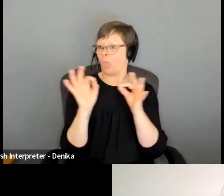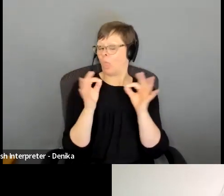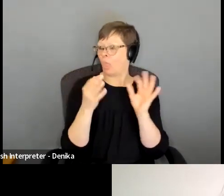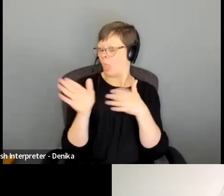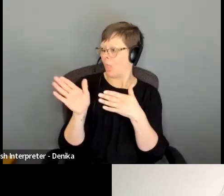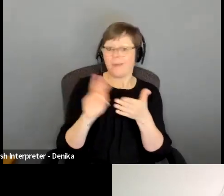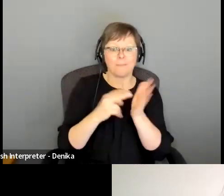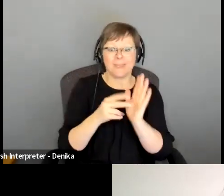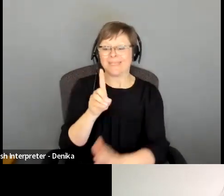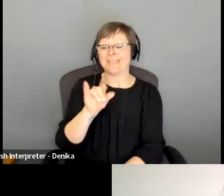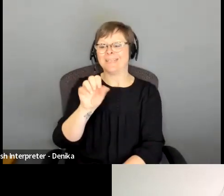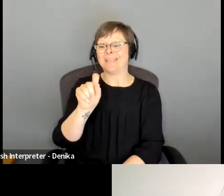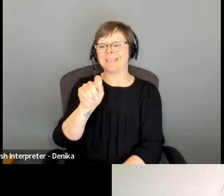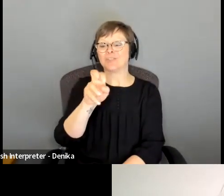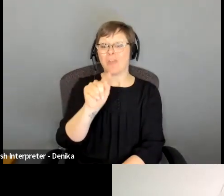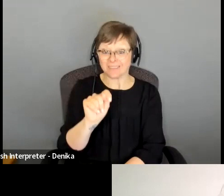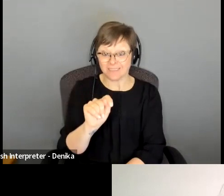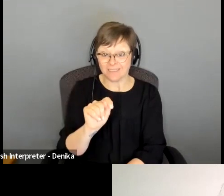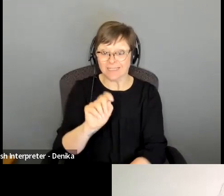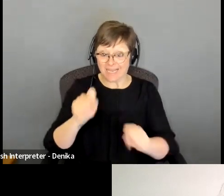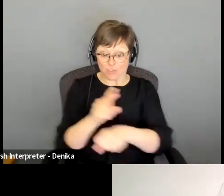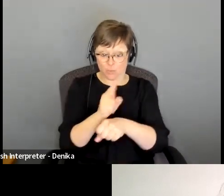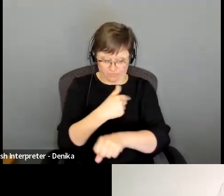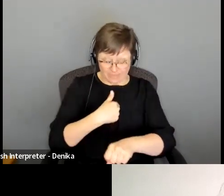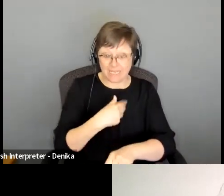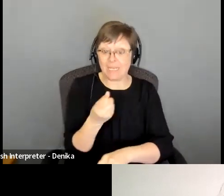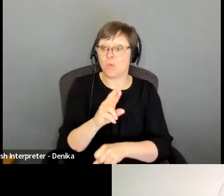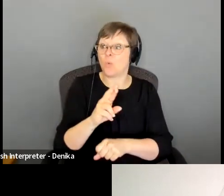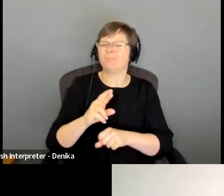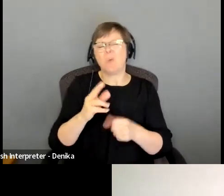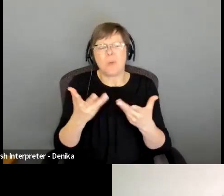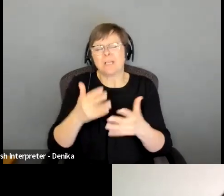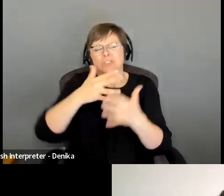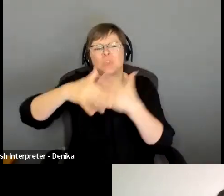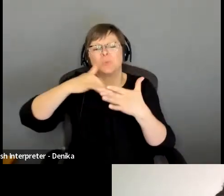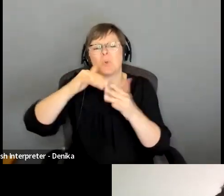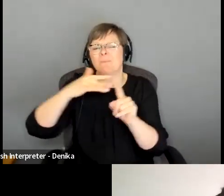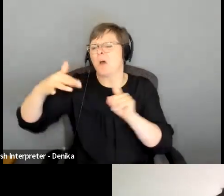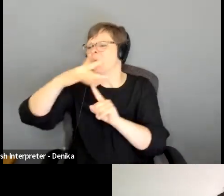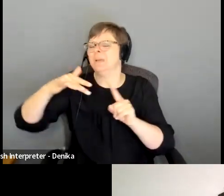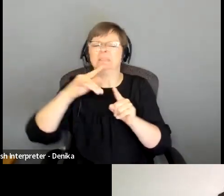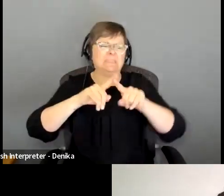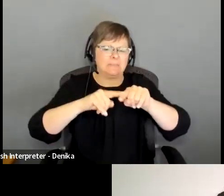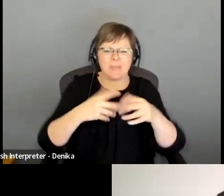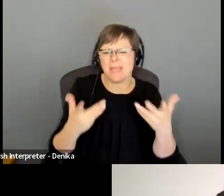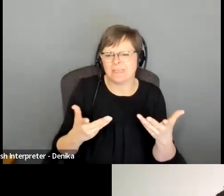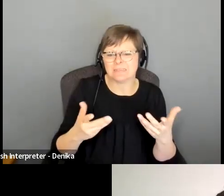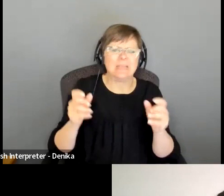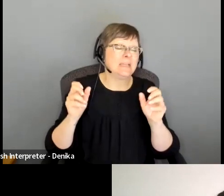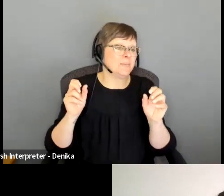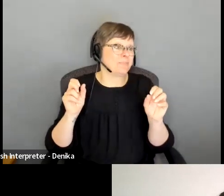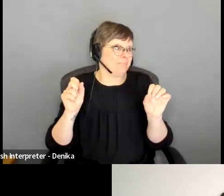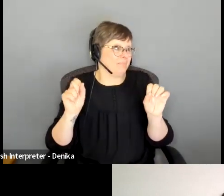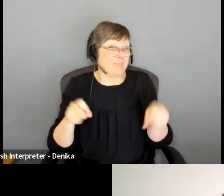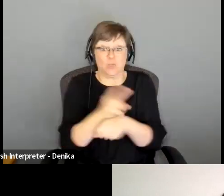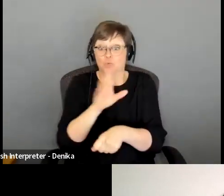creative. Use who you individually are. Again, your social location really impacts how you may distract. You can use your job within a space.